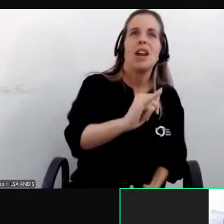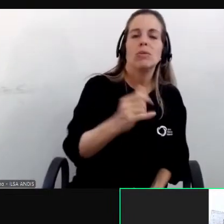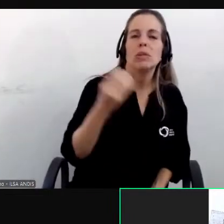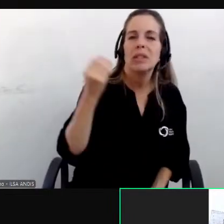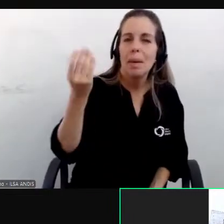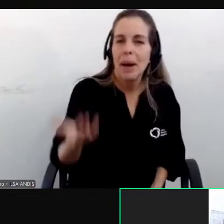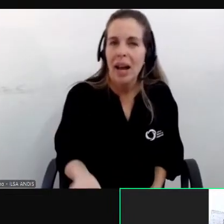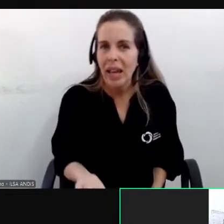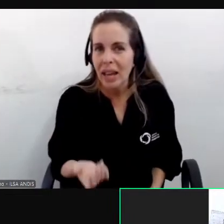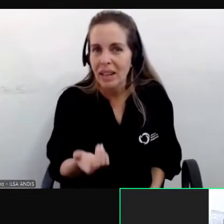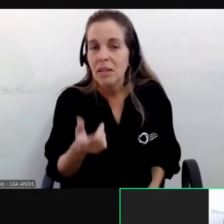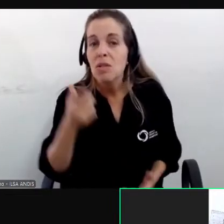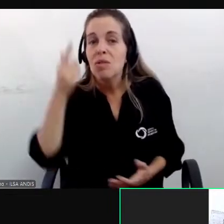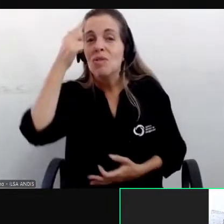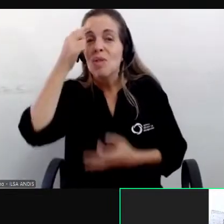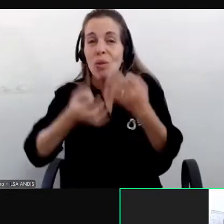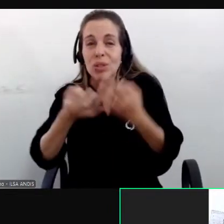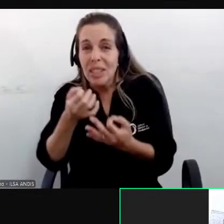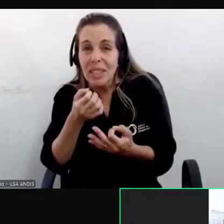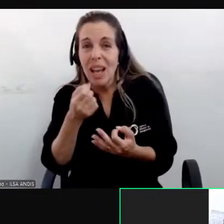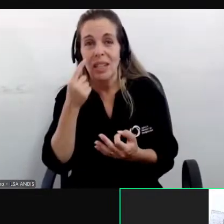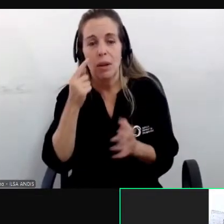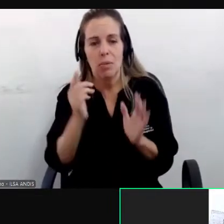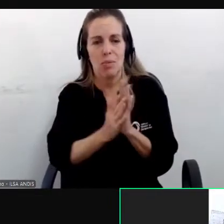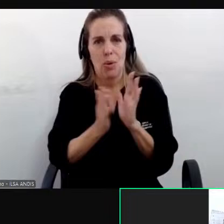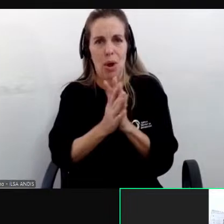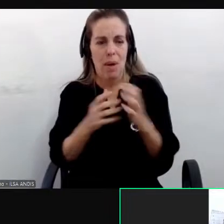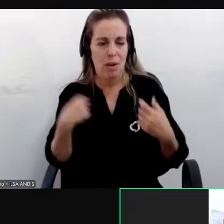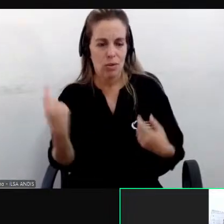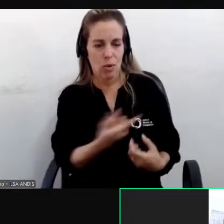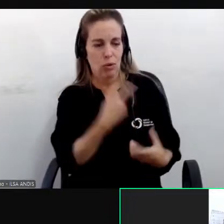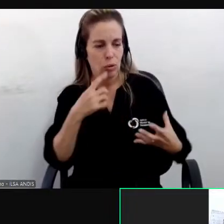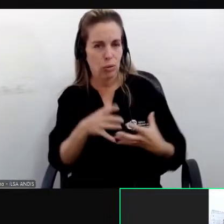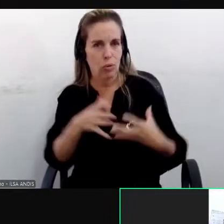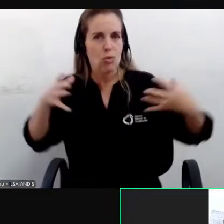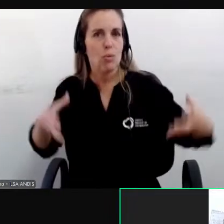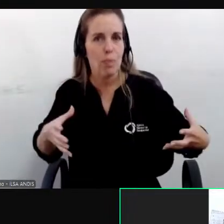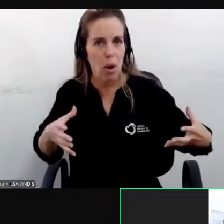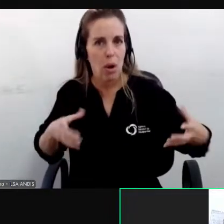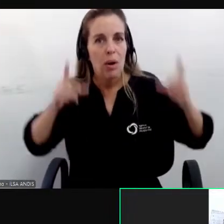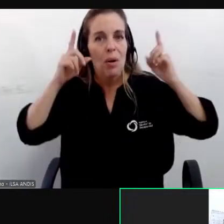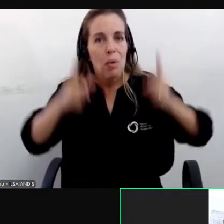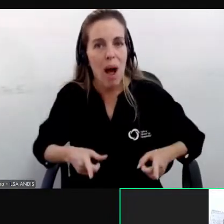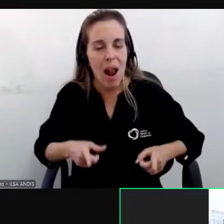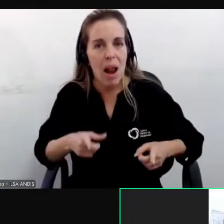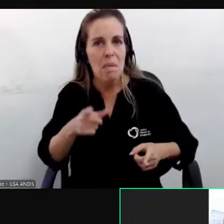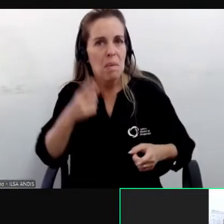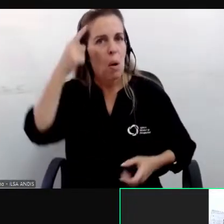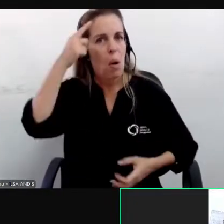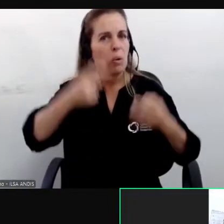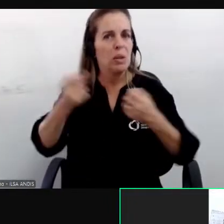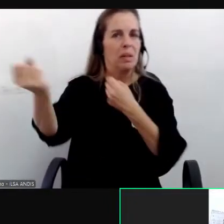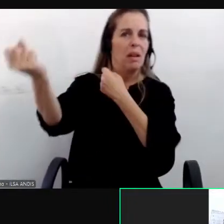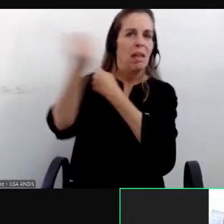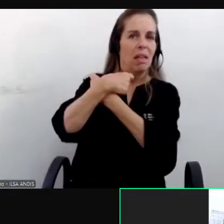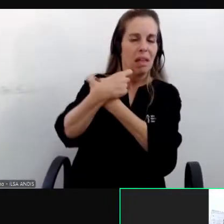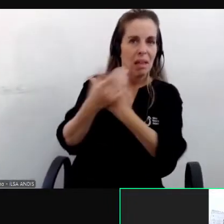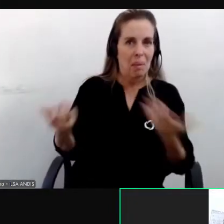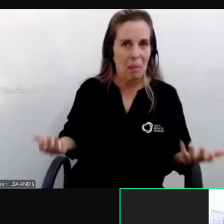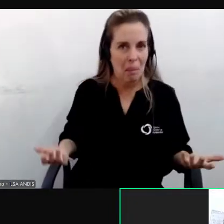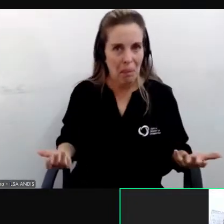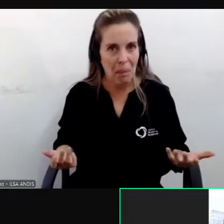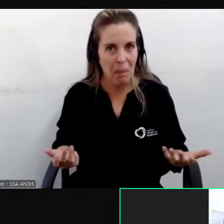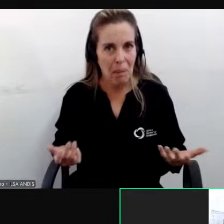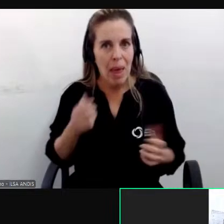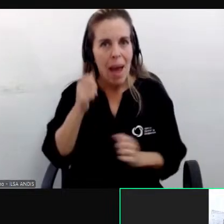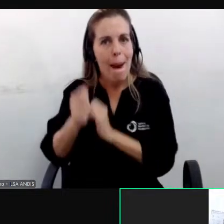will they see that it's useful to file a complaint? If there's no justice made in a case so huge,